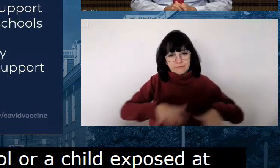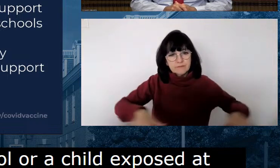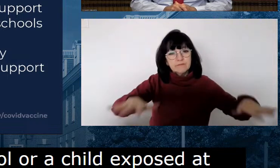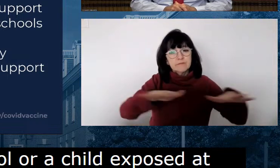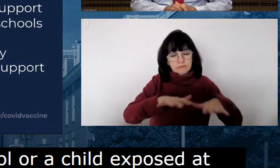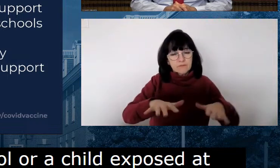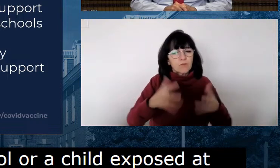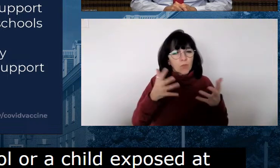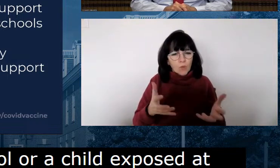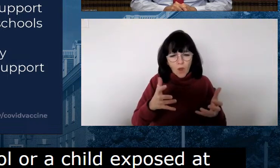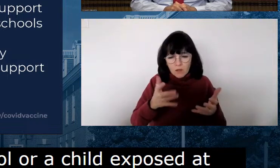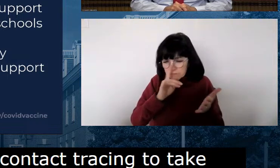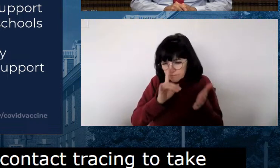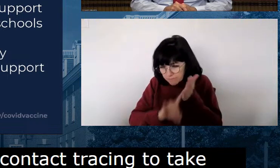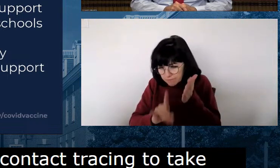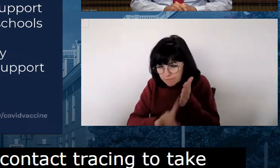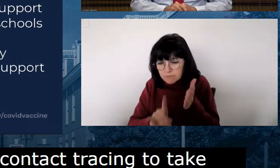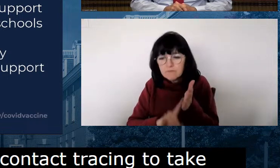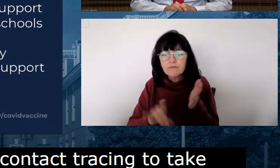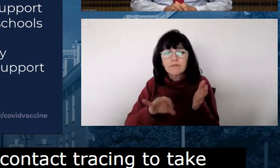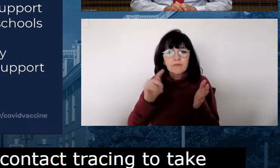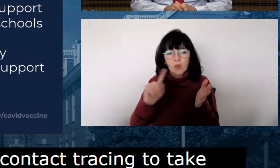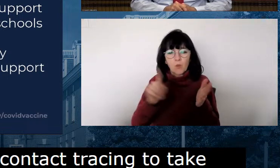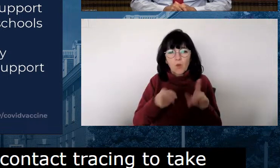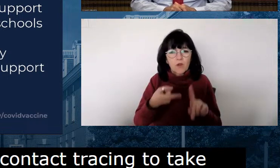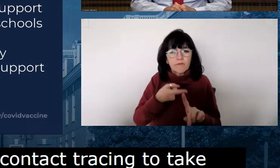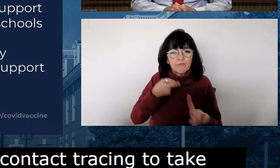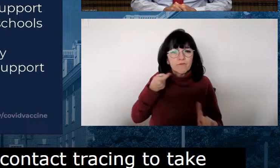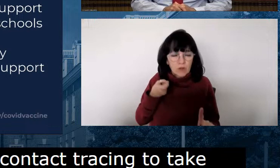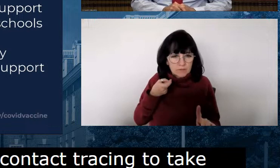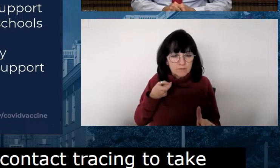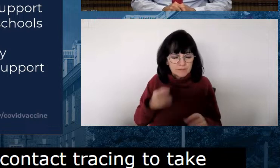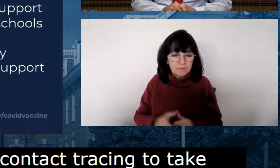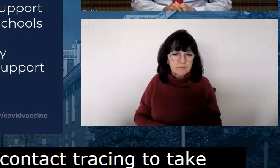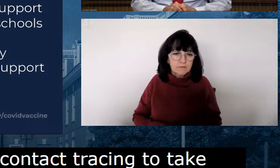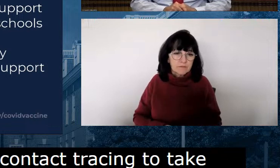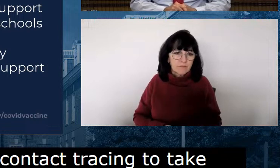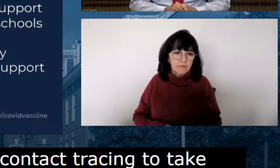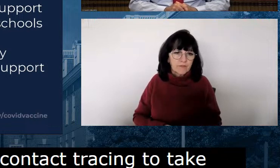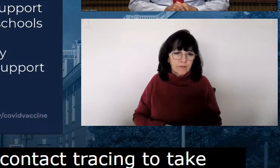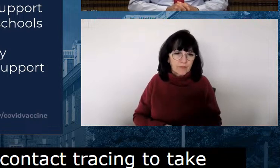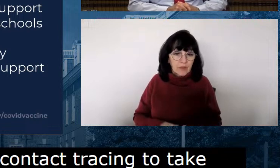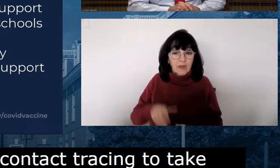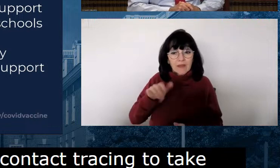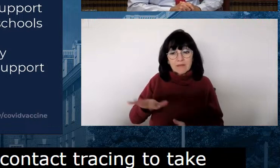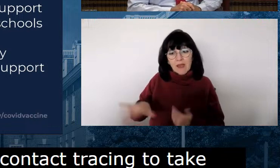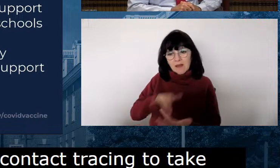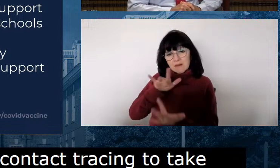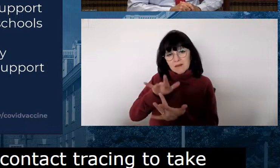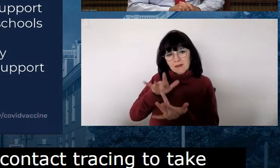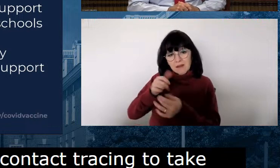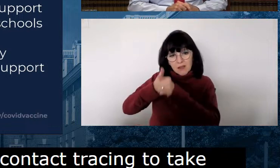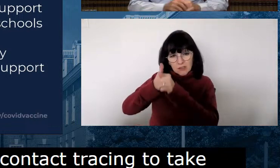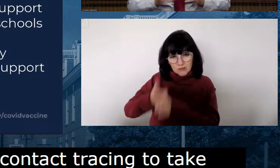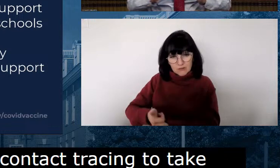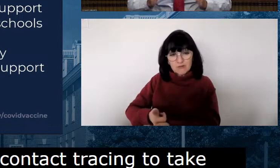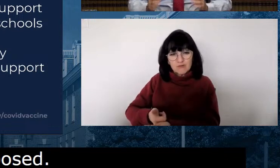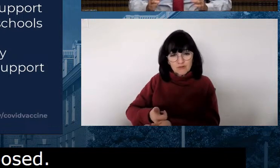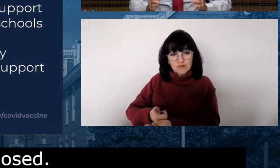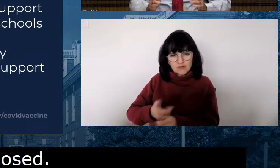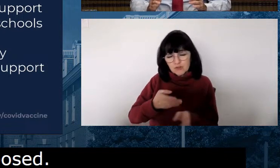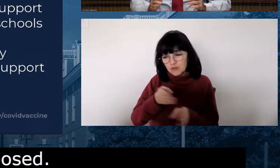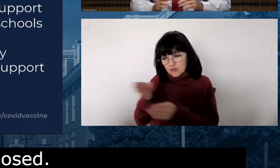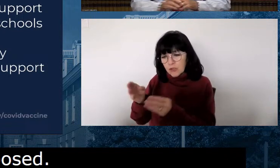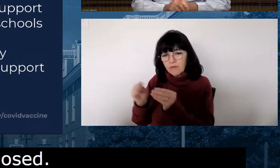have been exposed. And shifting community contact tracers to support more tracing in schools. One